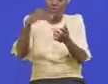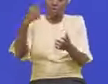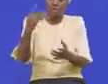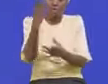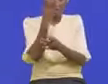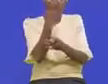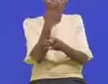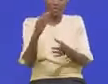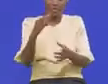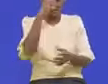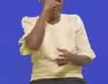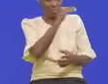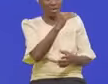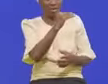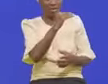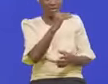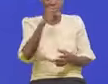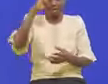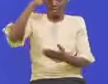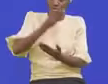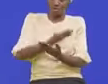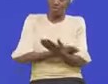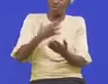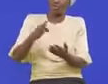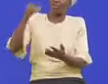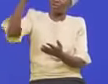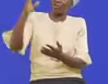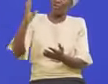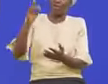Ati ale amgbetobasi. Mauvi.